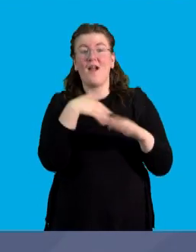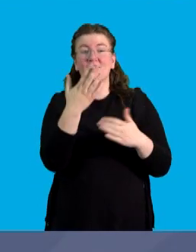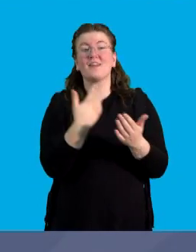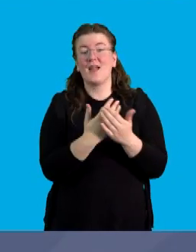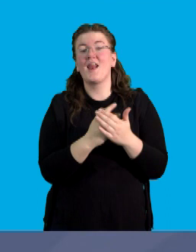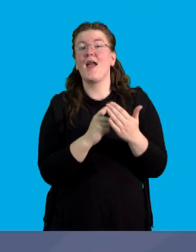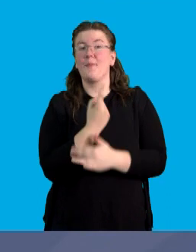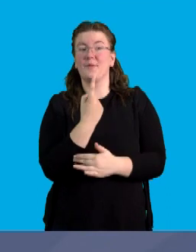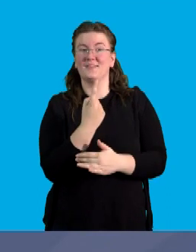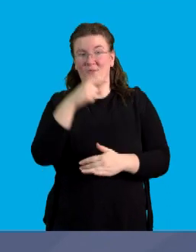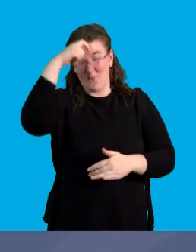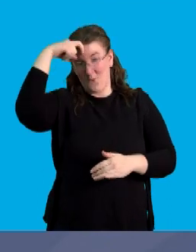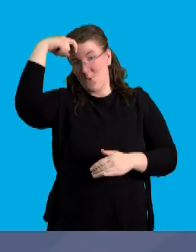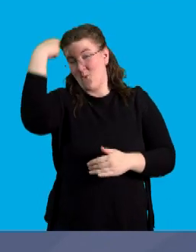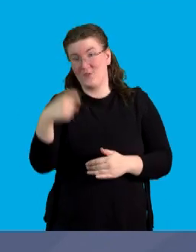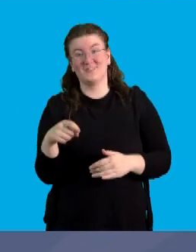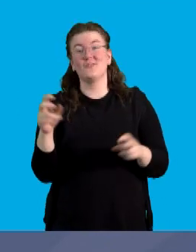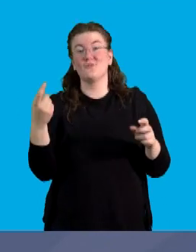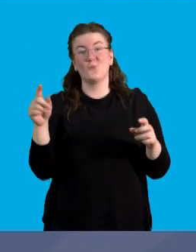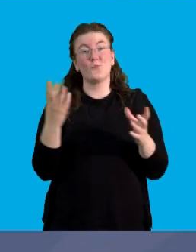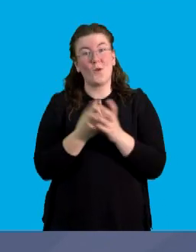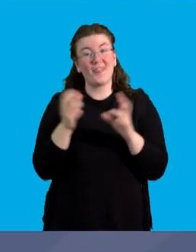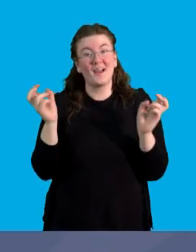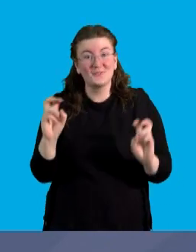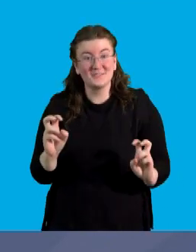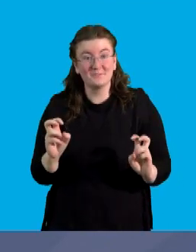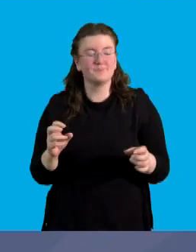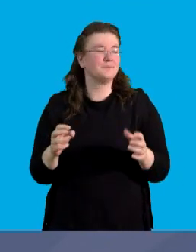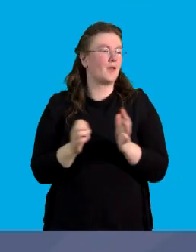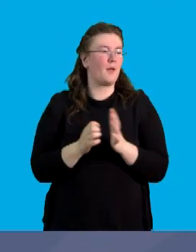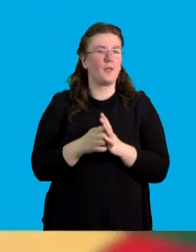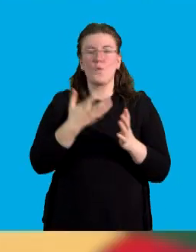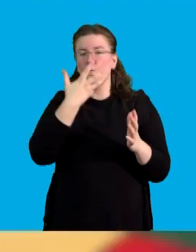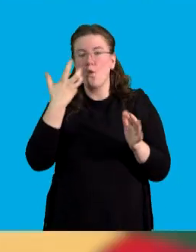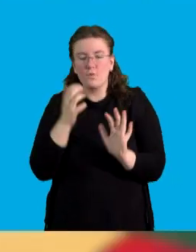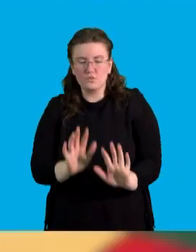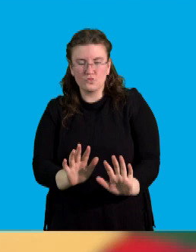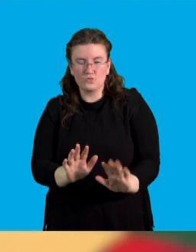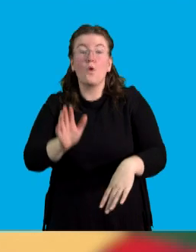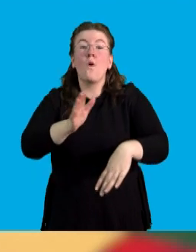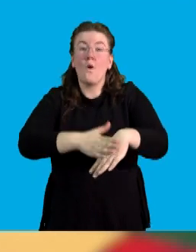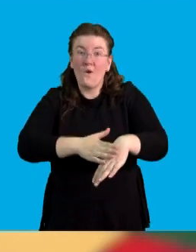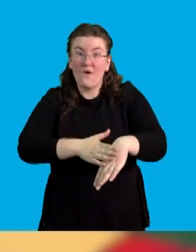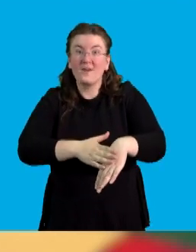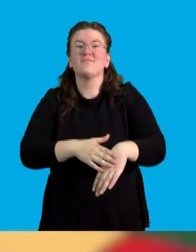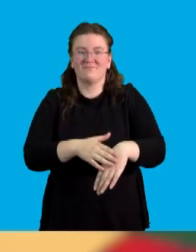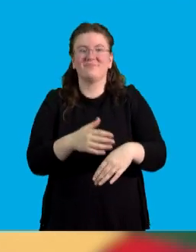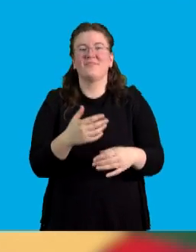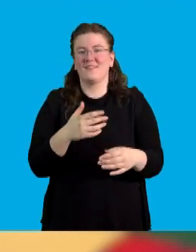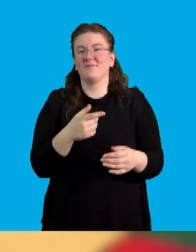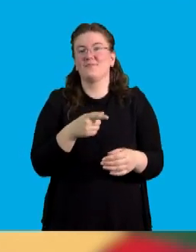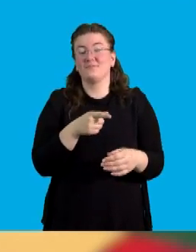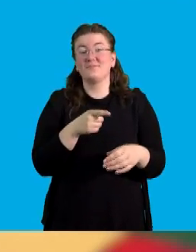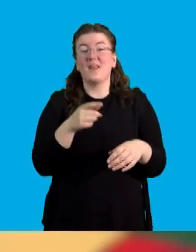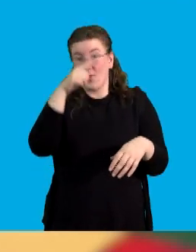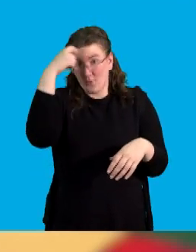into heat? So the heat that we feel whenever we switch on our heater, it is because of the resistance. So